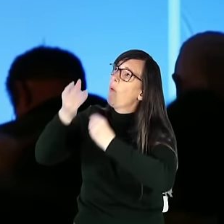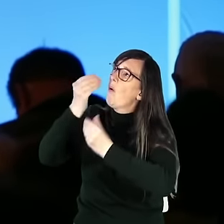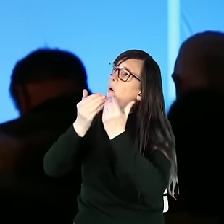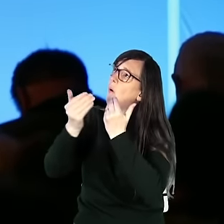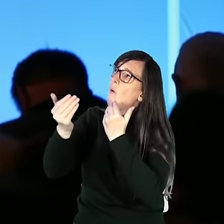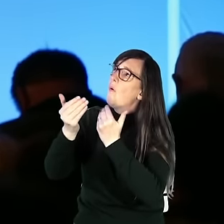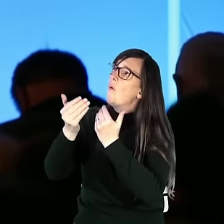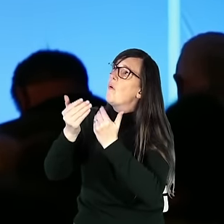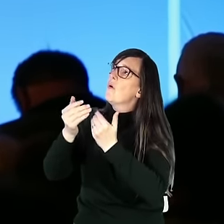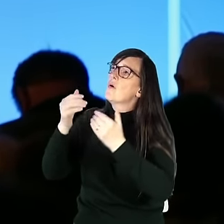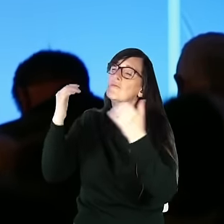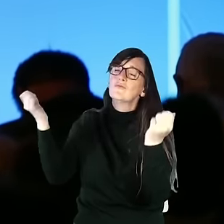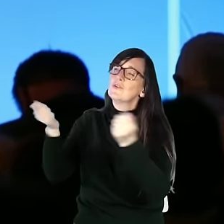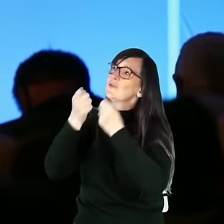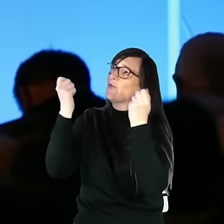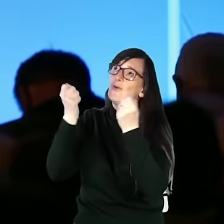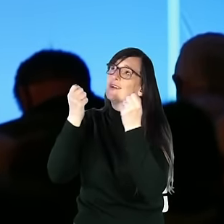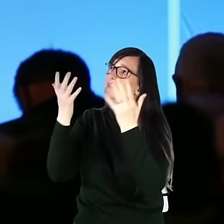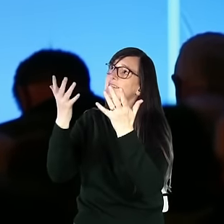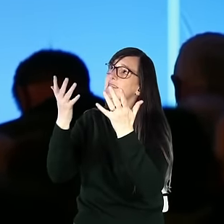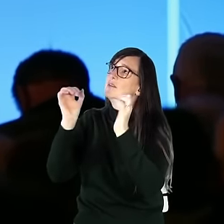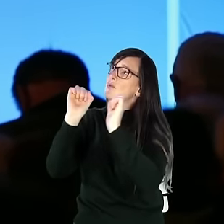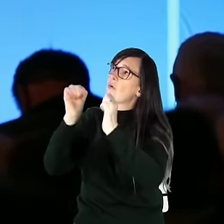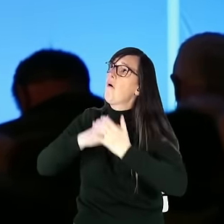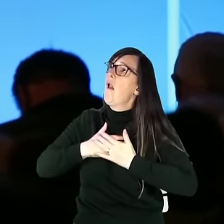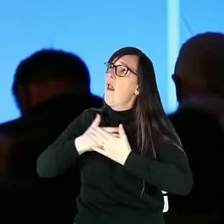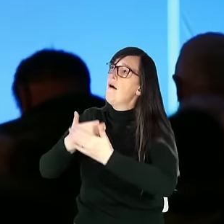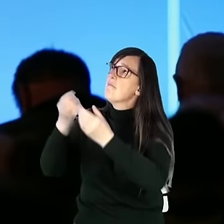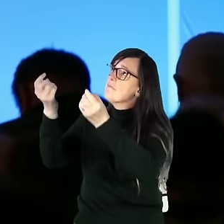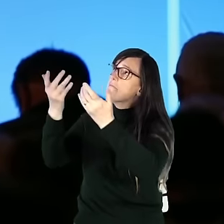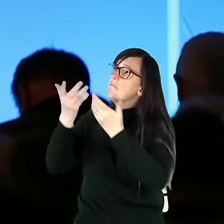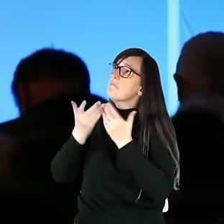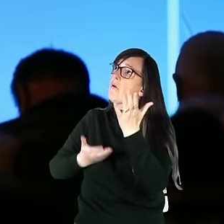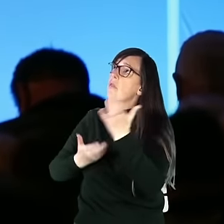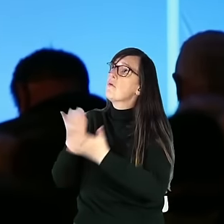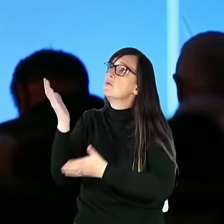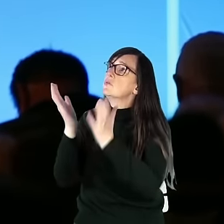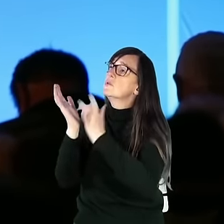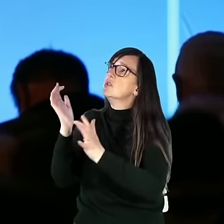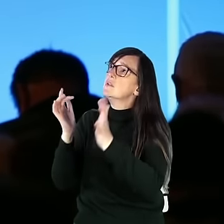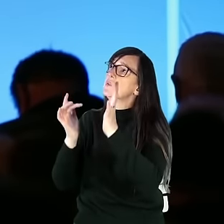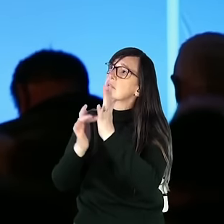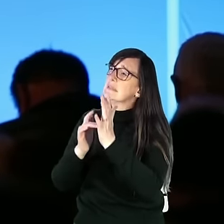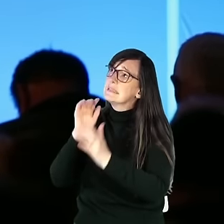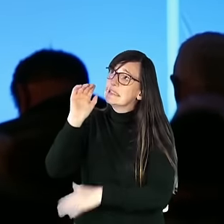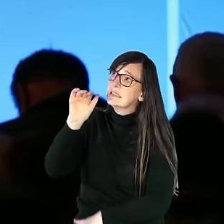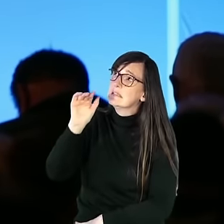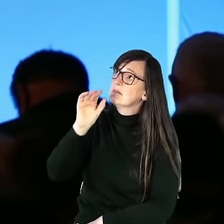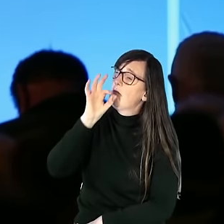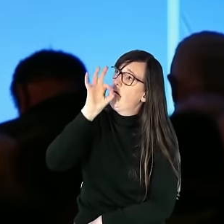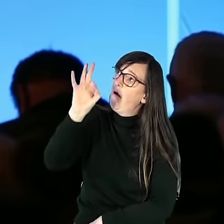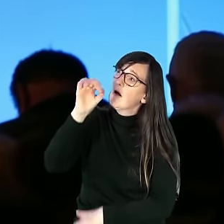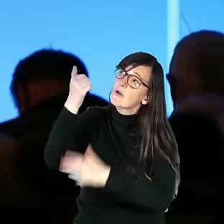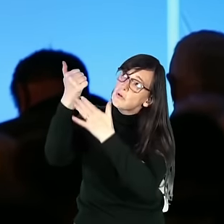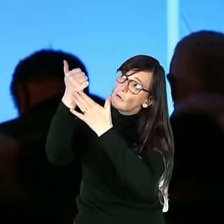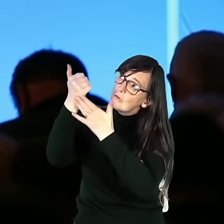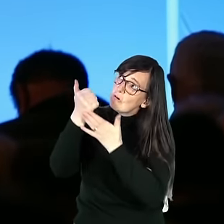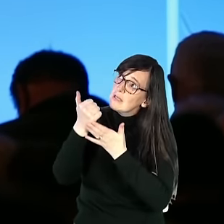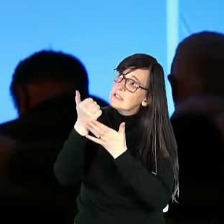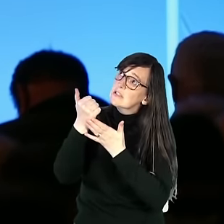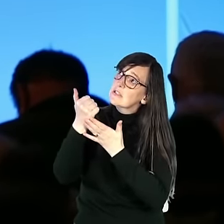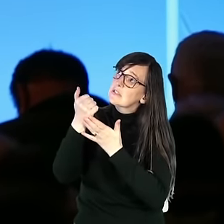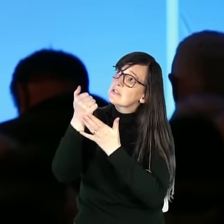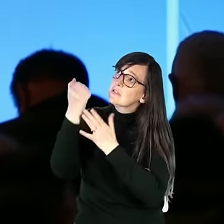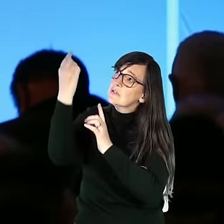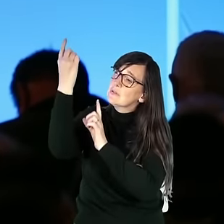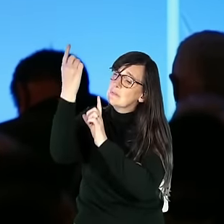love for us shown in Christ. And so we dare to ask tonight that you might be gracious enough to meet us this